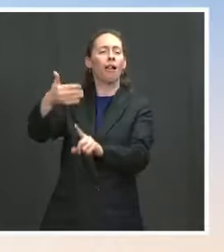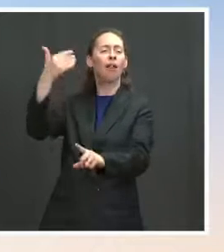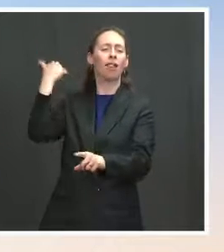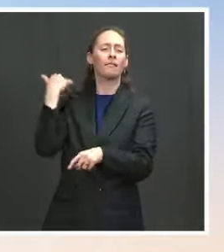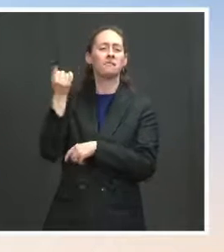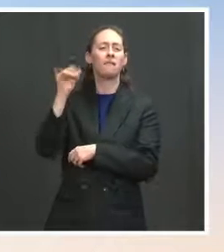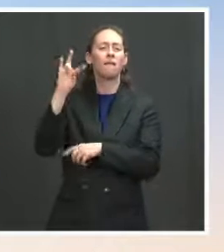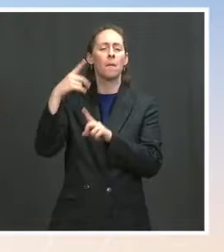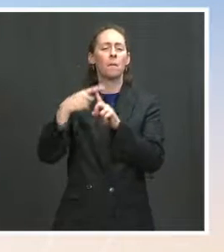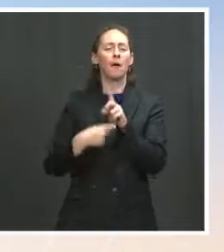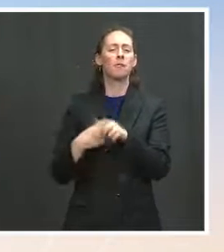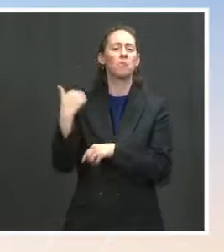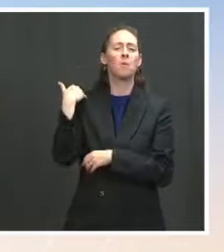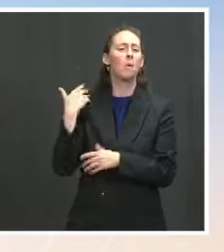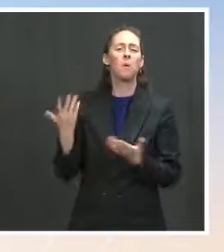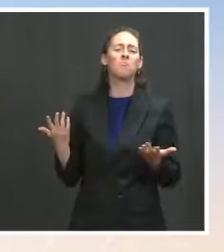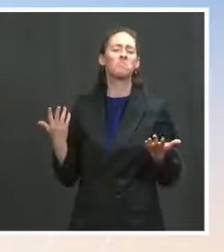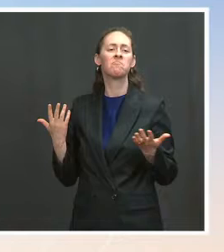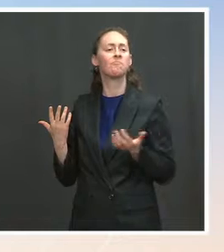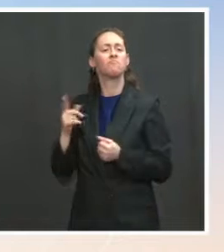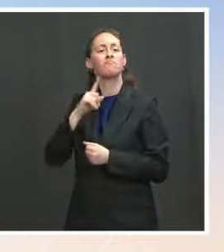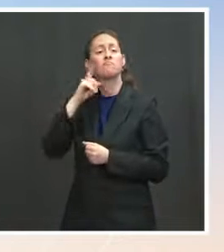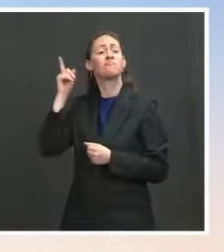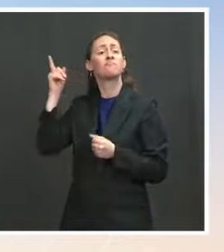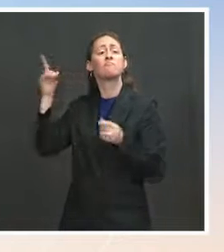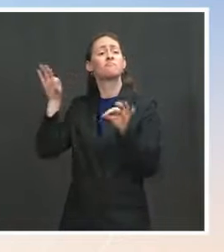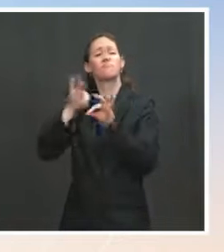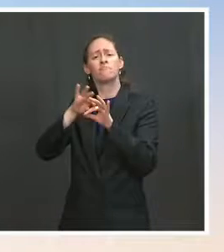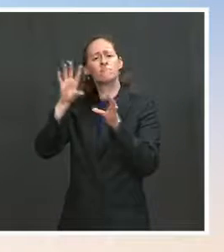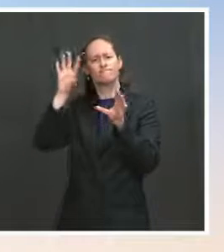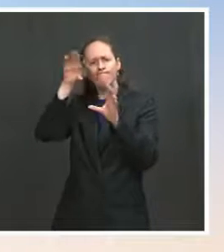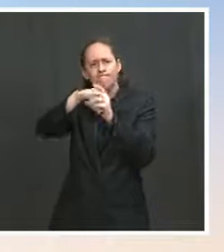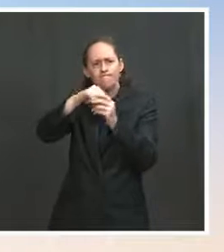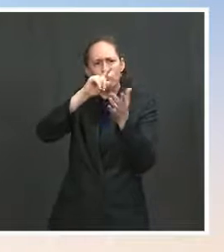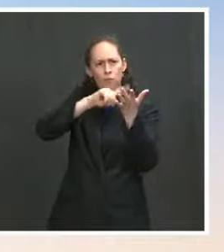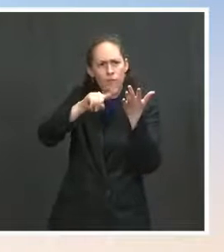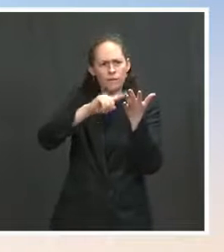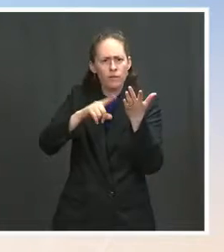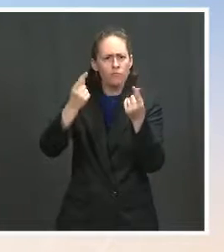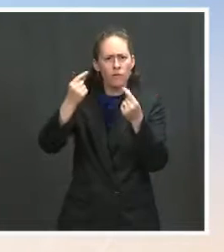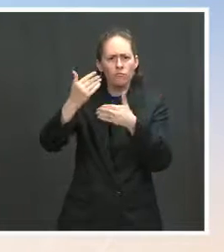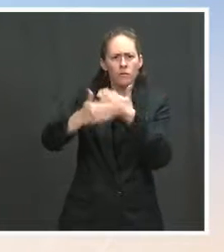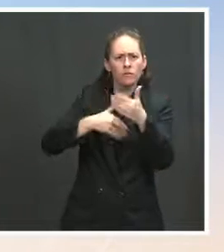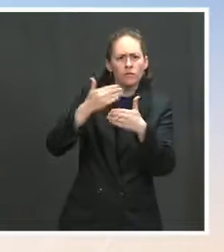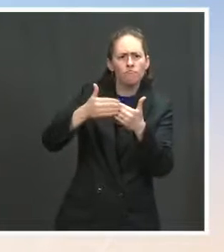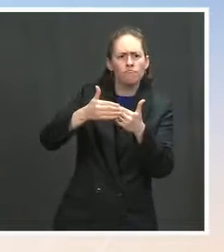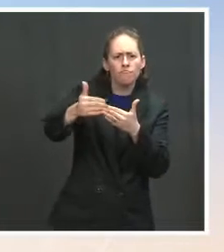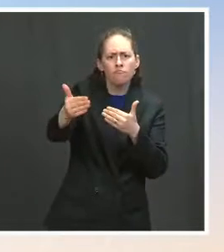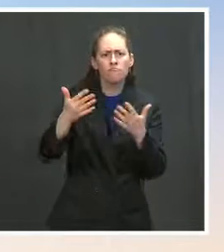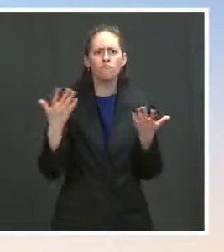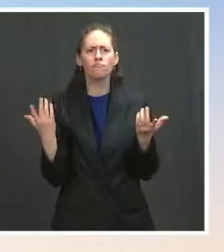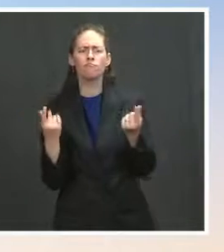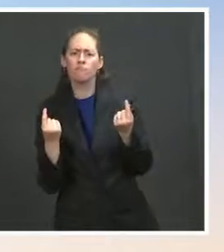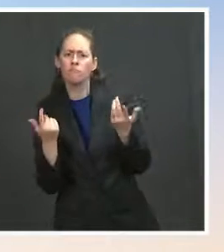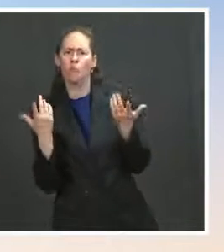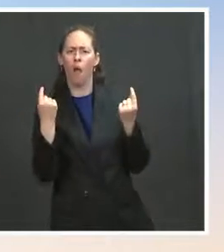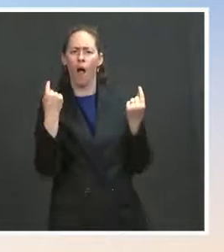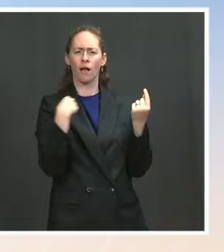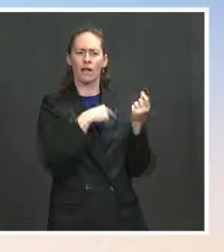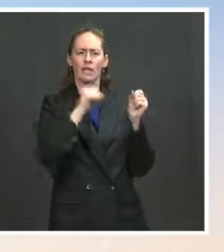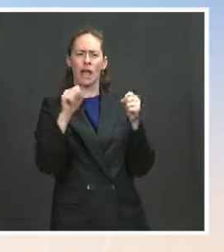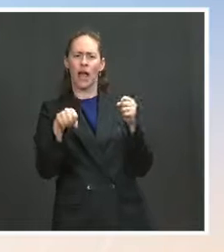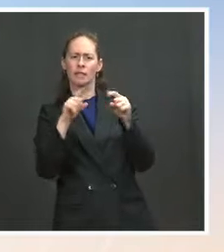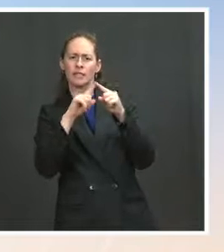entire internal review process to use all of the resources across government to get to the bottom of the origins.